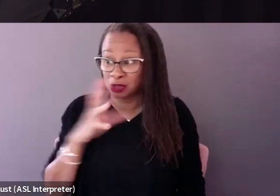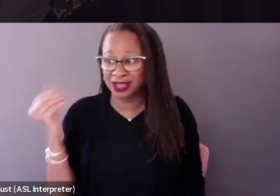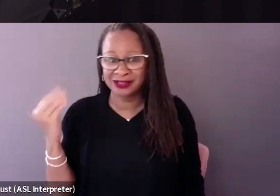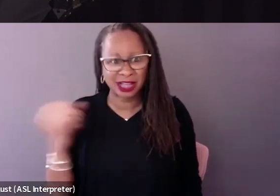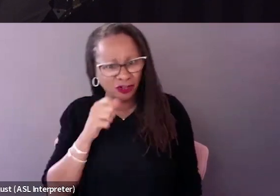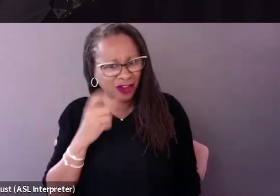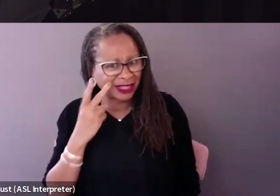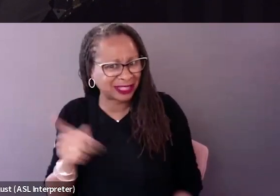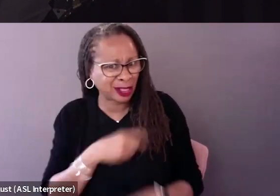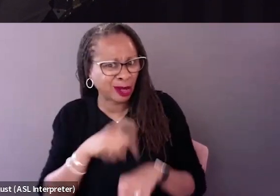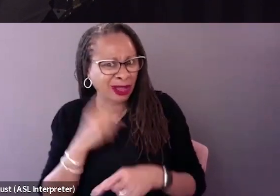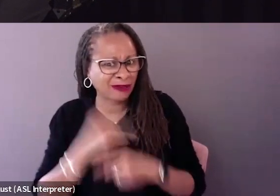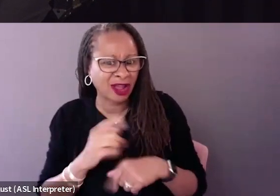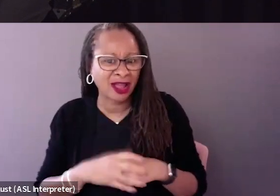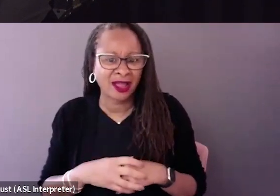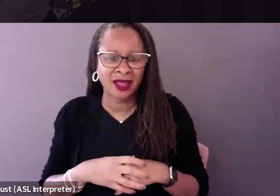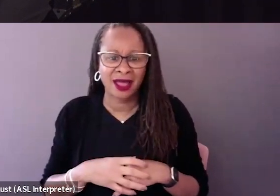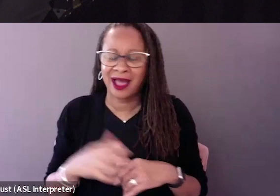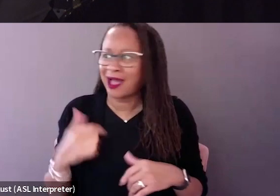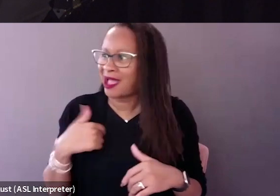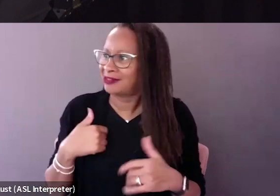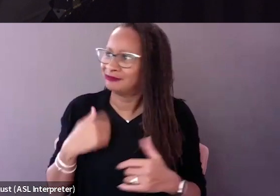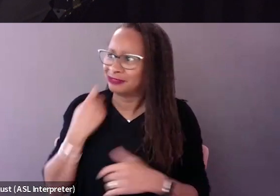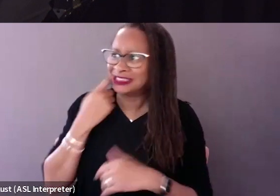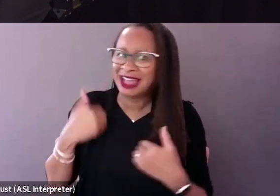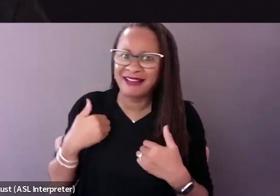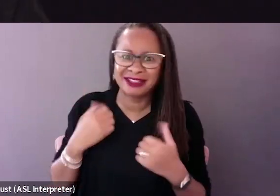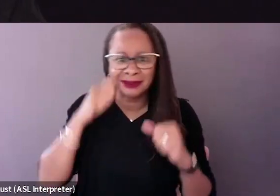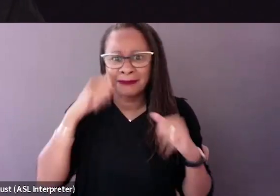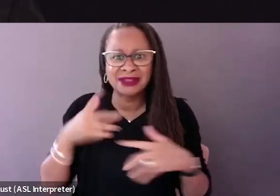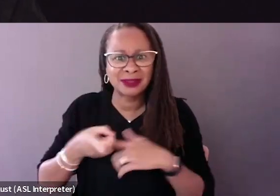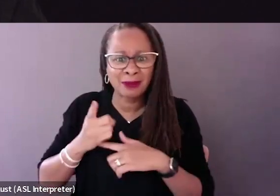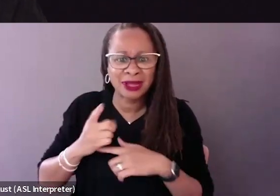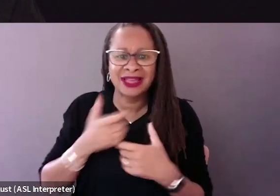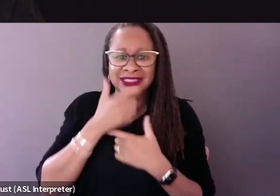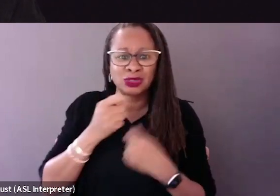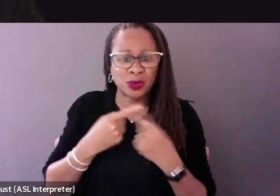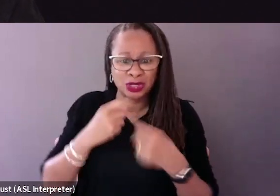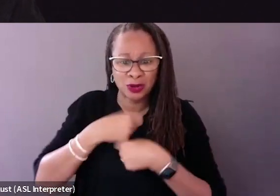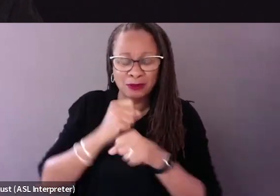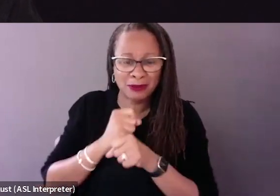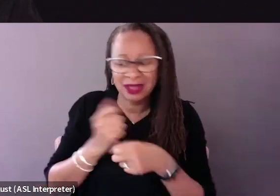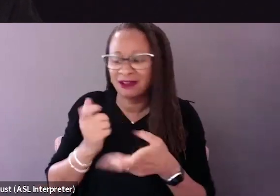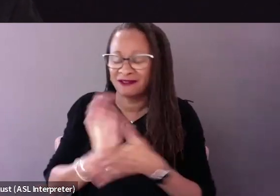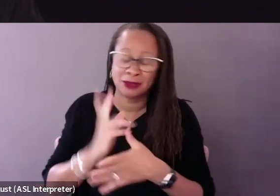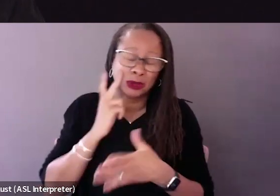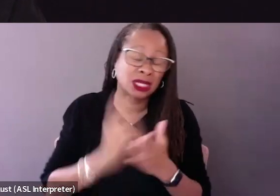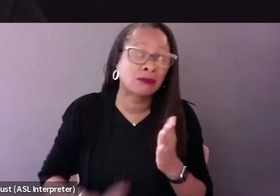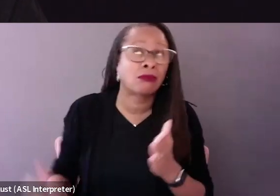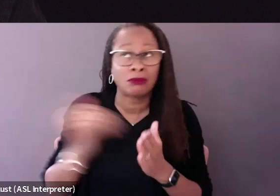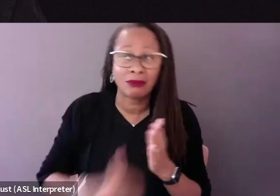while. Yeah, I just had this profound moment where it's interesting when you make a film and you see it hundreds and hundreds and hundreds of